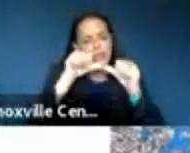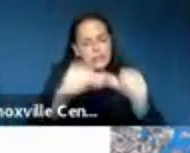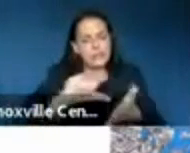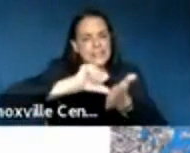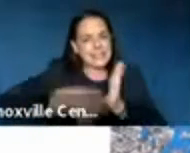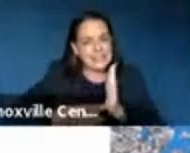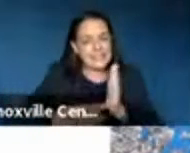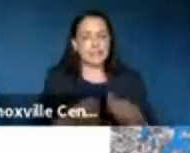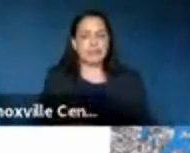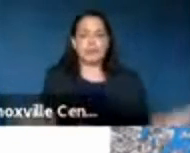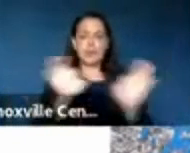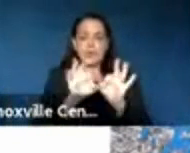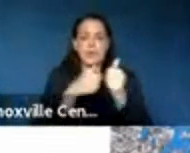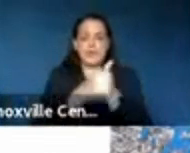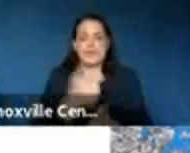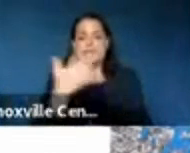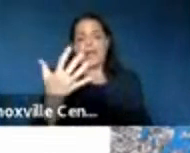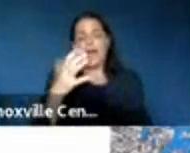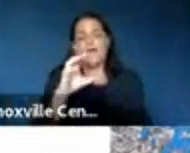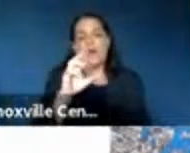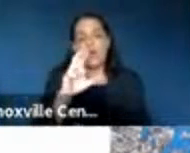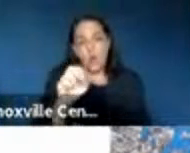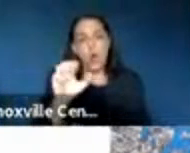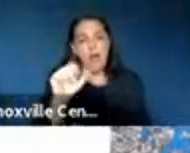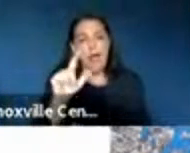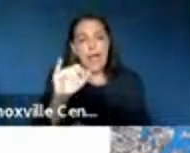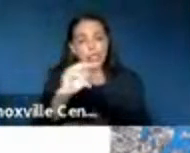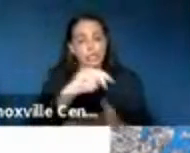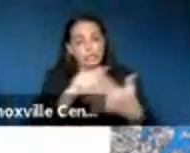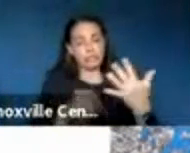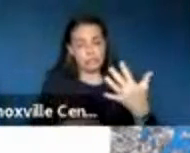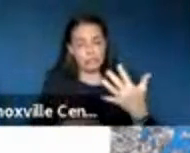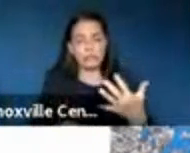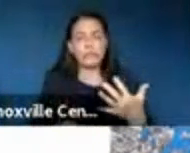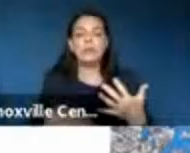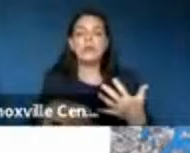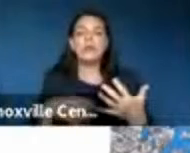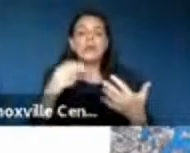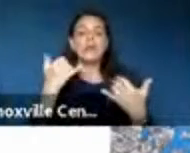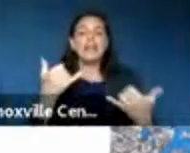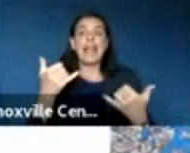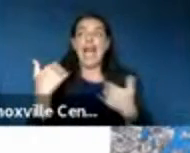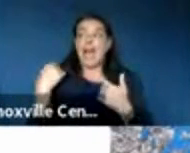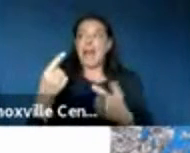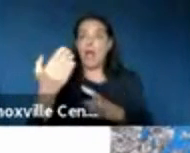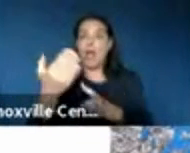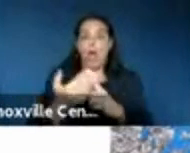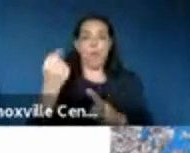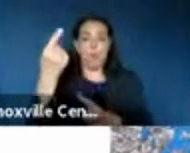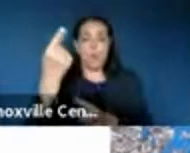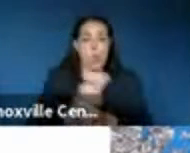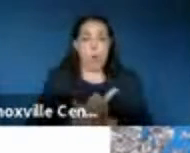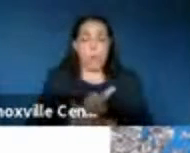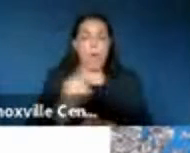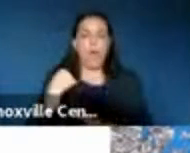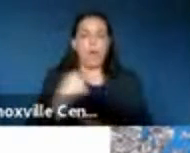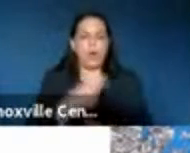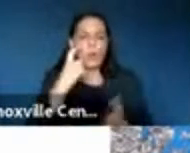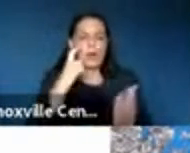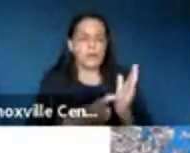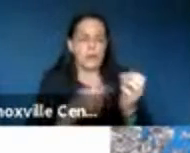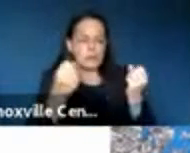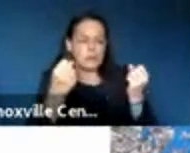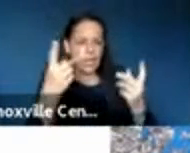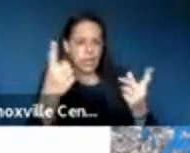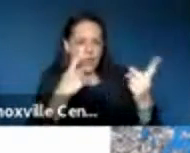importance of following the 5 core actions. Now that it's been almost a month, we have seen a lot of questions about the